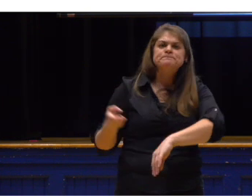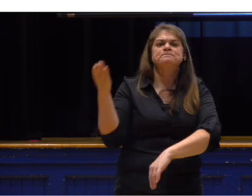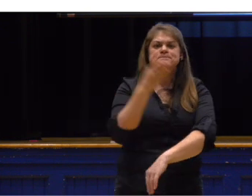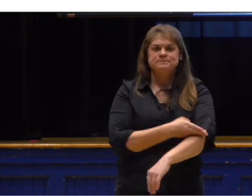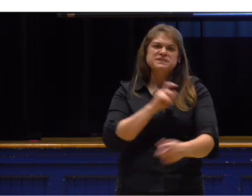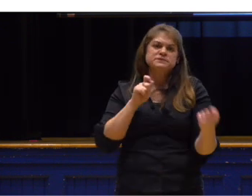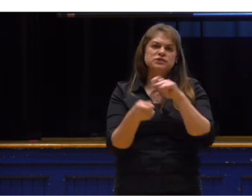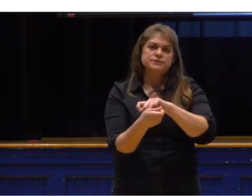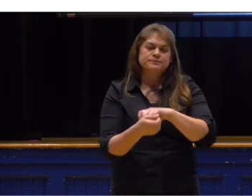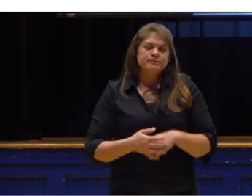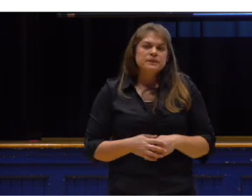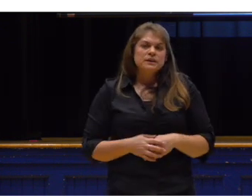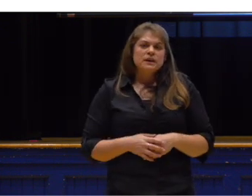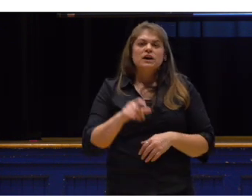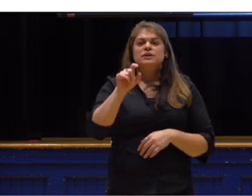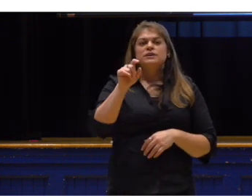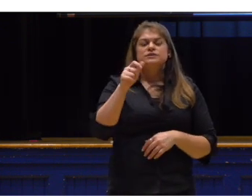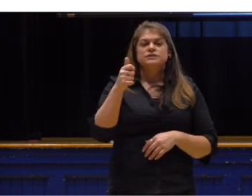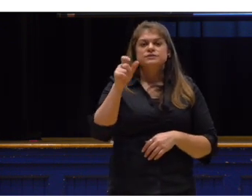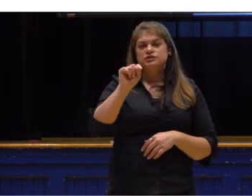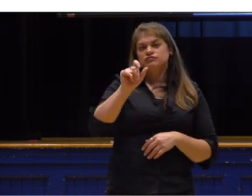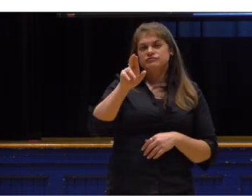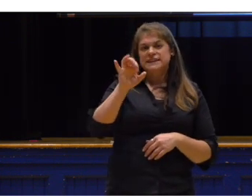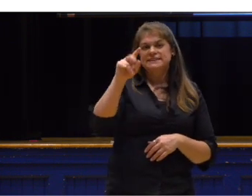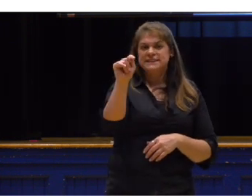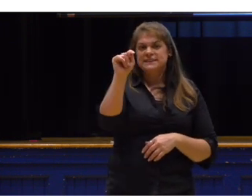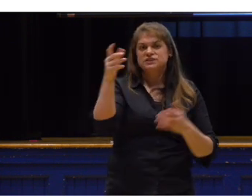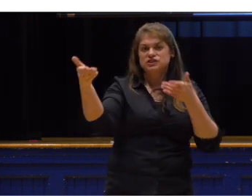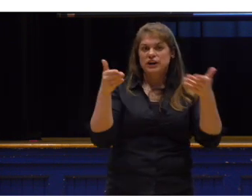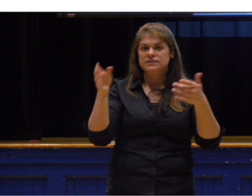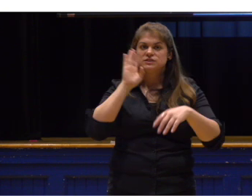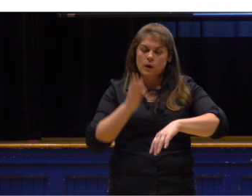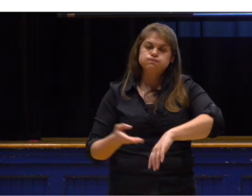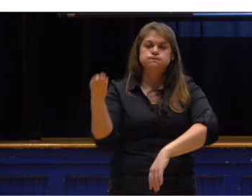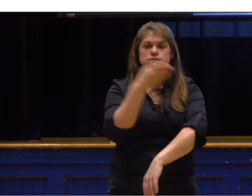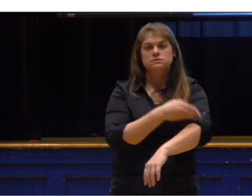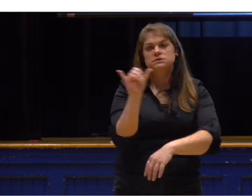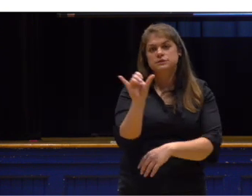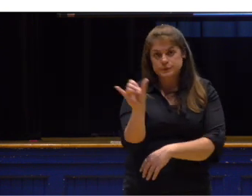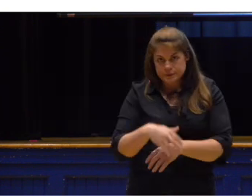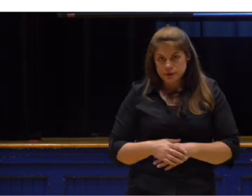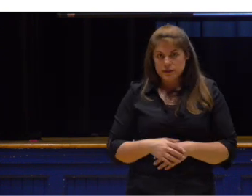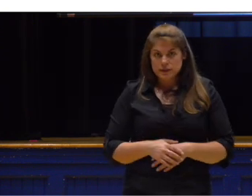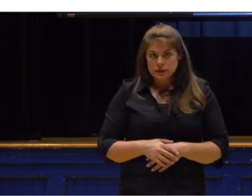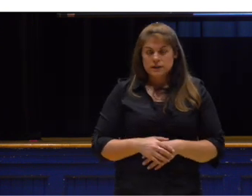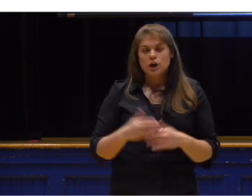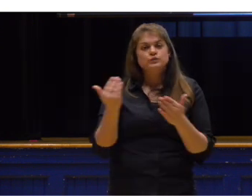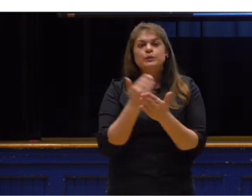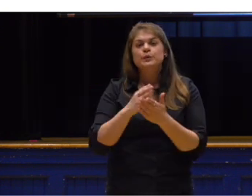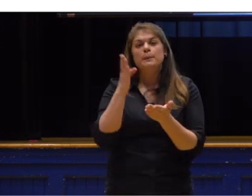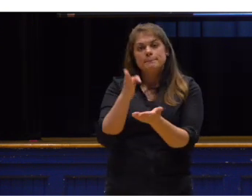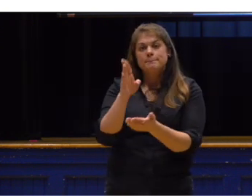better. The transit services are going to be significantly enhanced. Their new bus